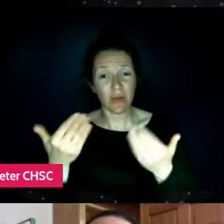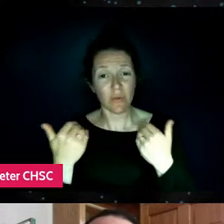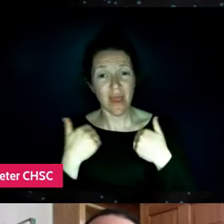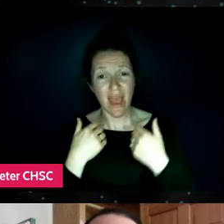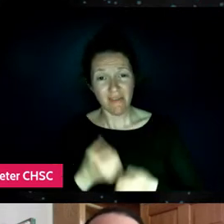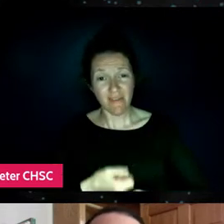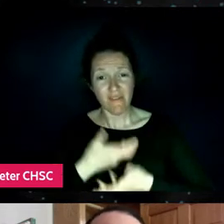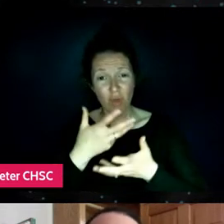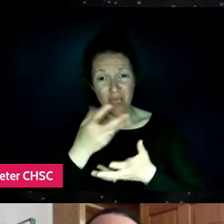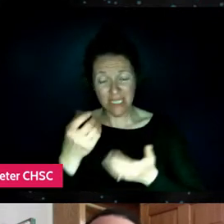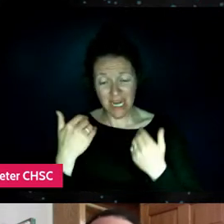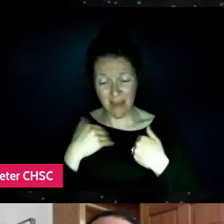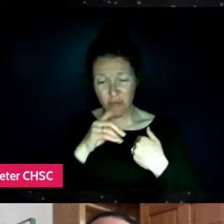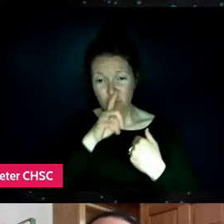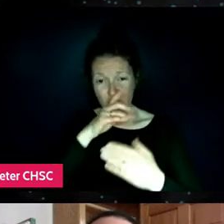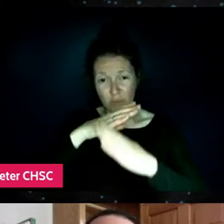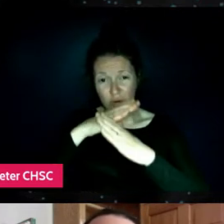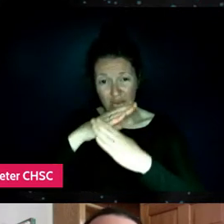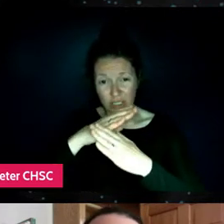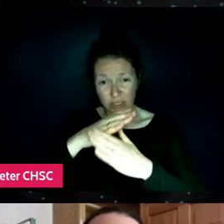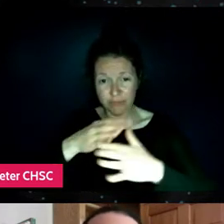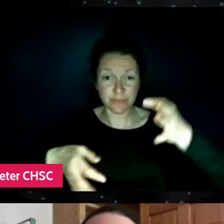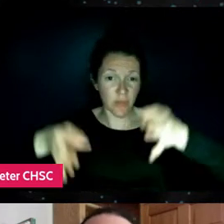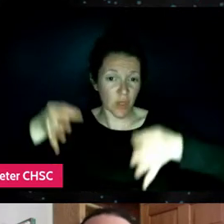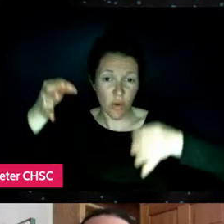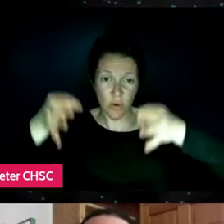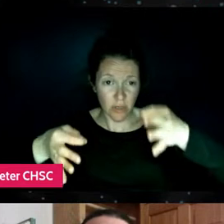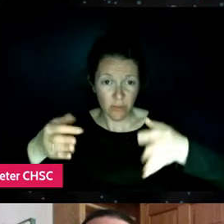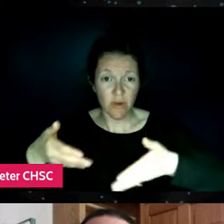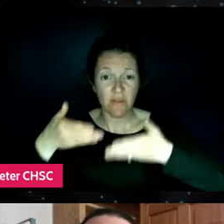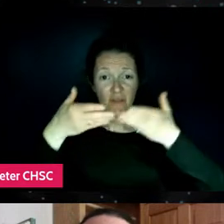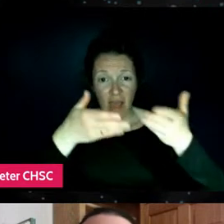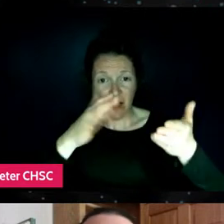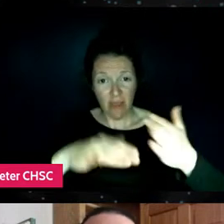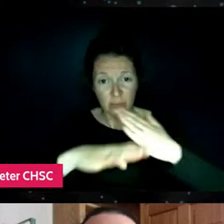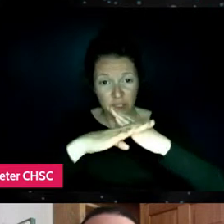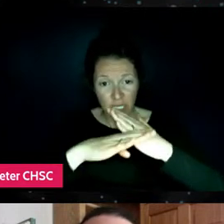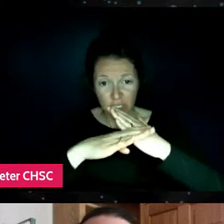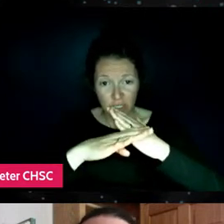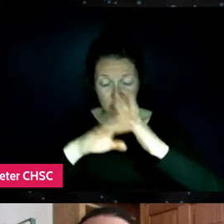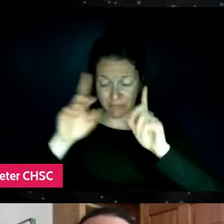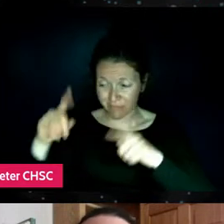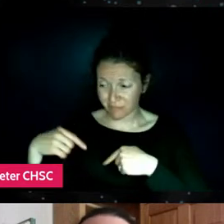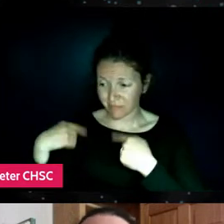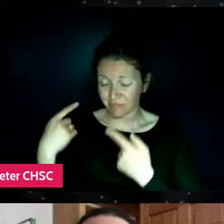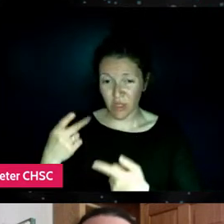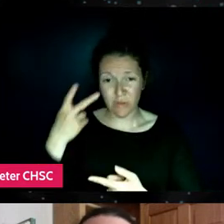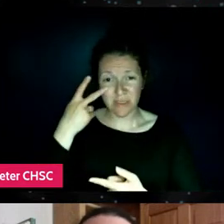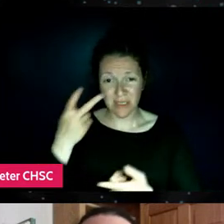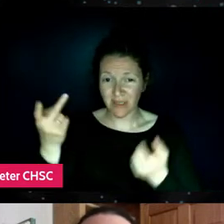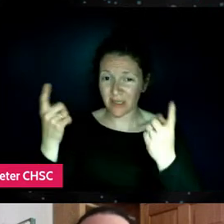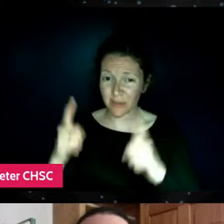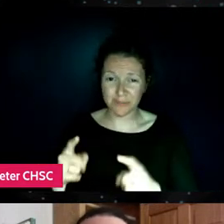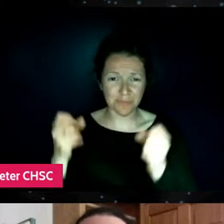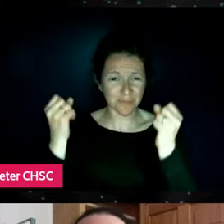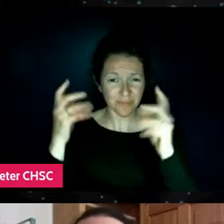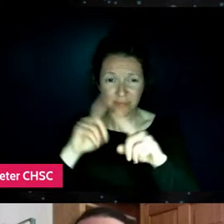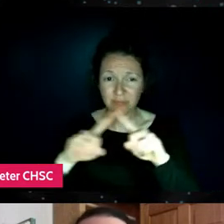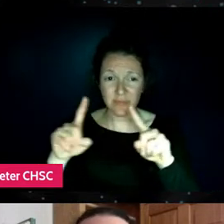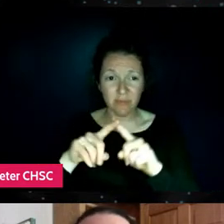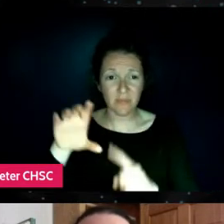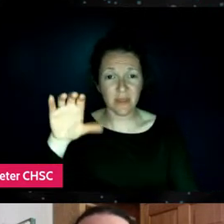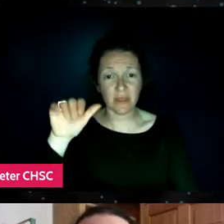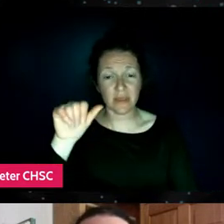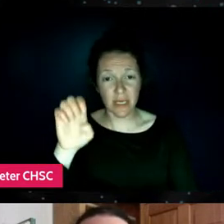be protected is for the courts to provide that protection. As historically we've seen with a lot of cases,